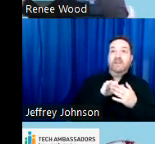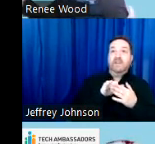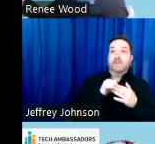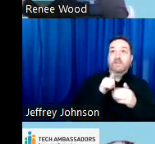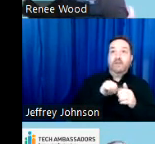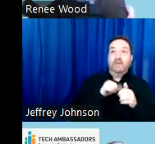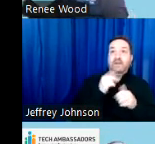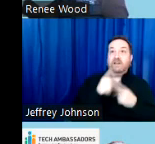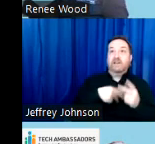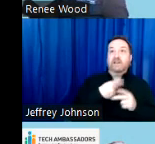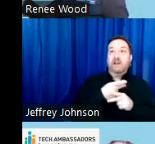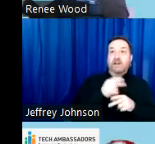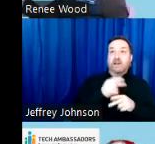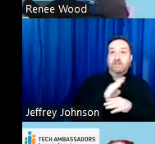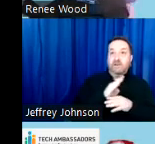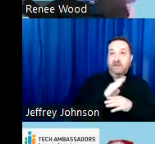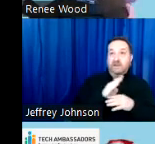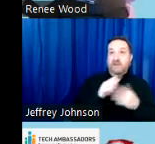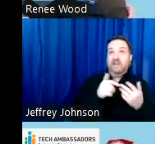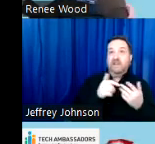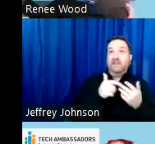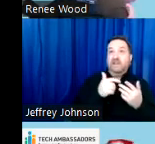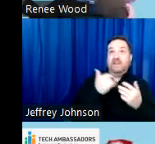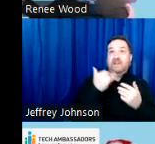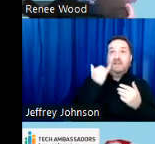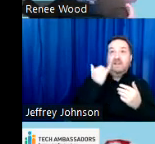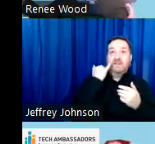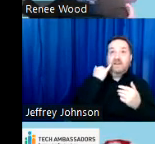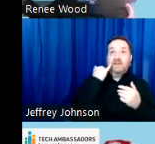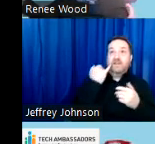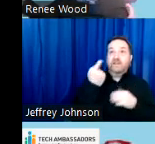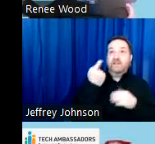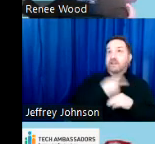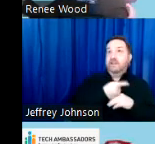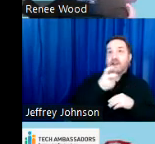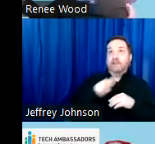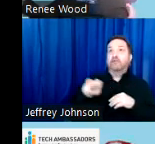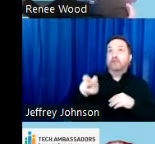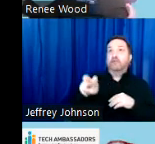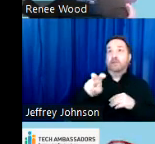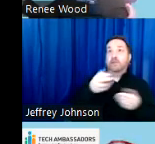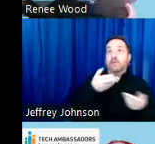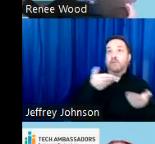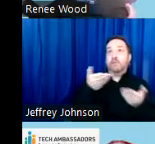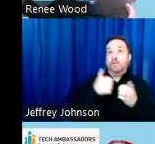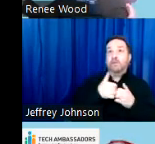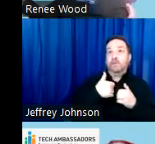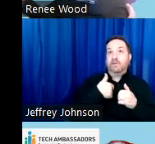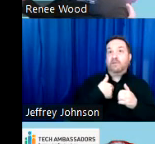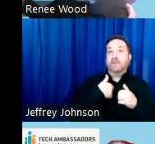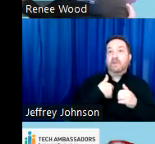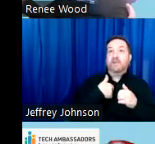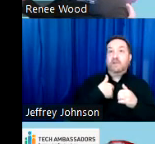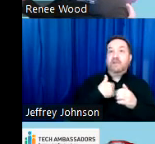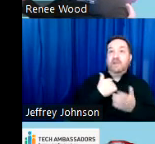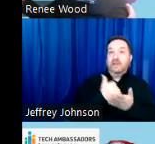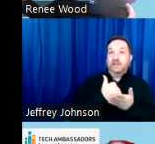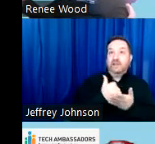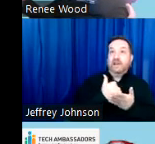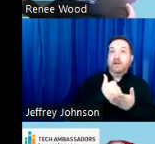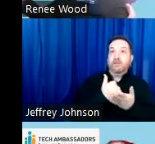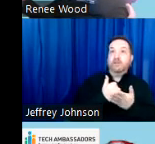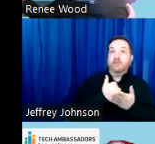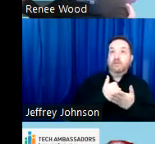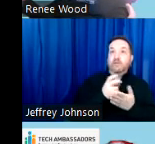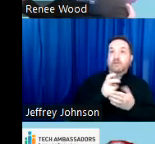of business, even if it's a day trip, it helps you transfer